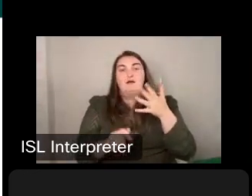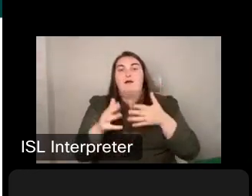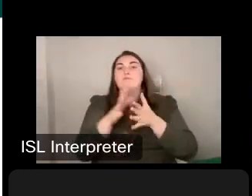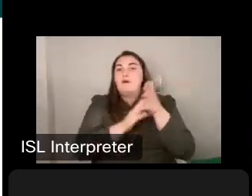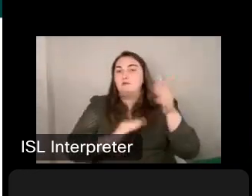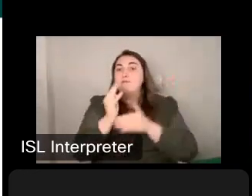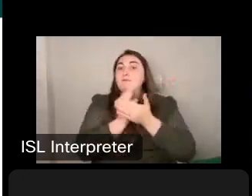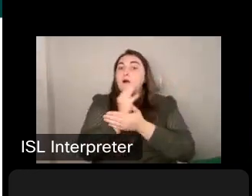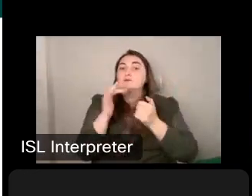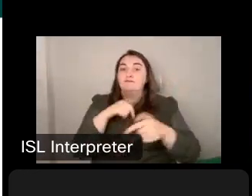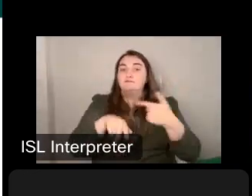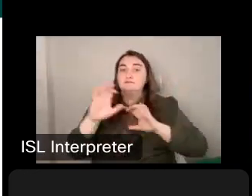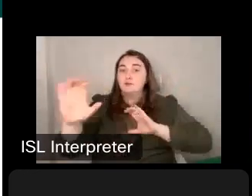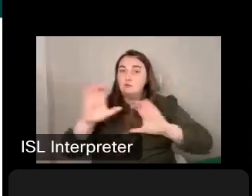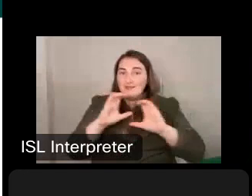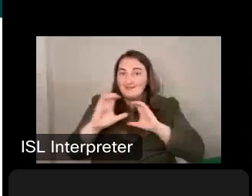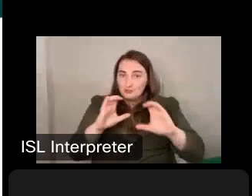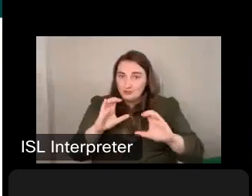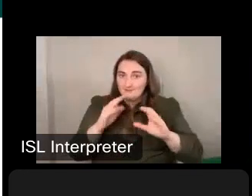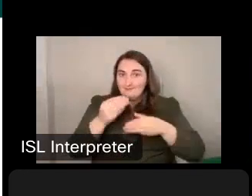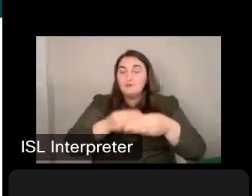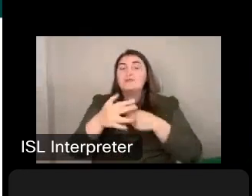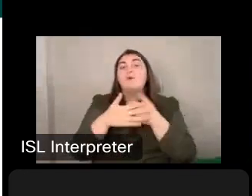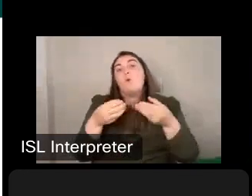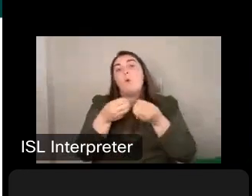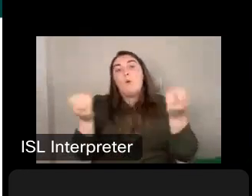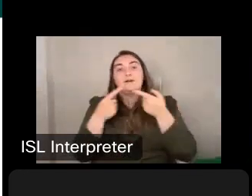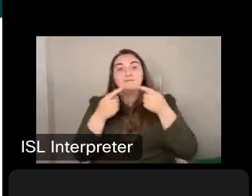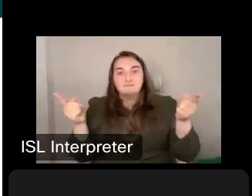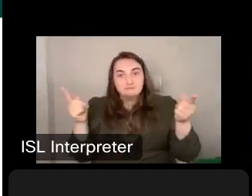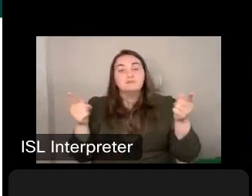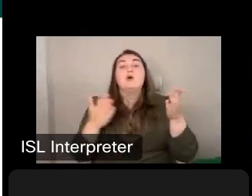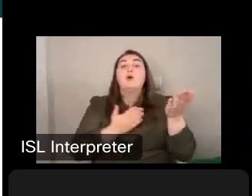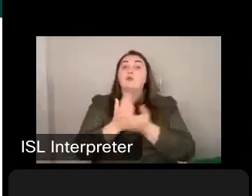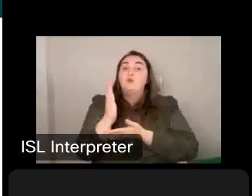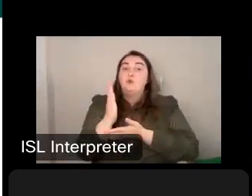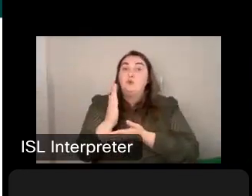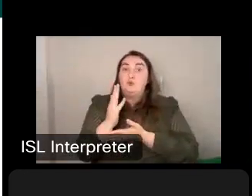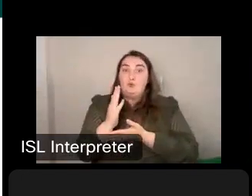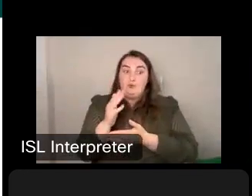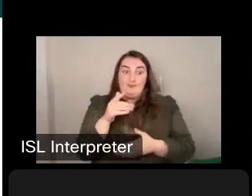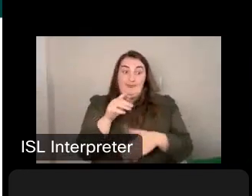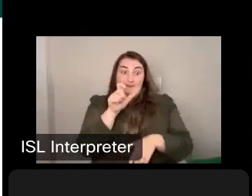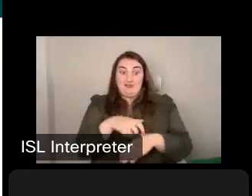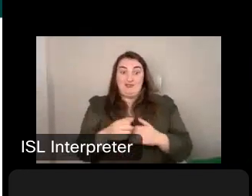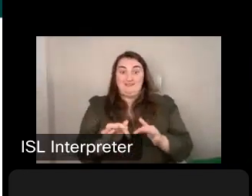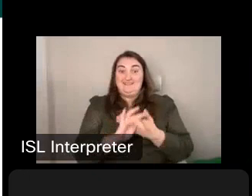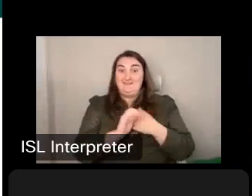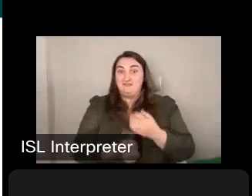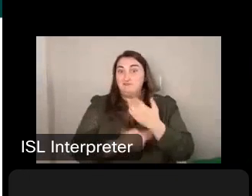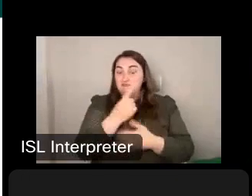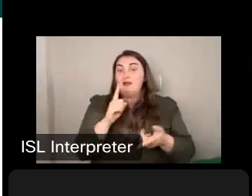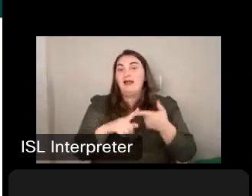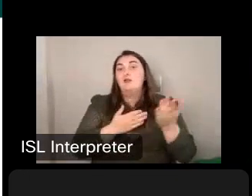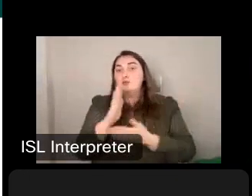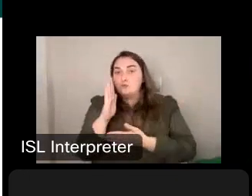our communication process for open disclosure during the patient safety incident and incident management